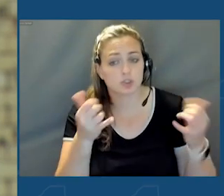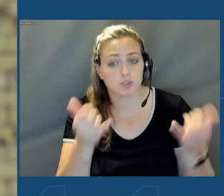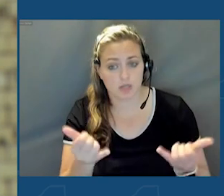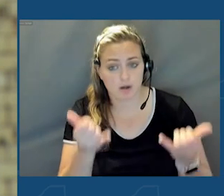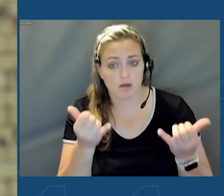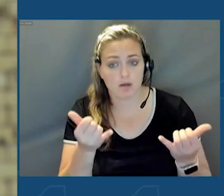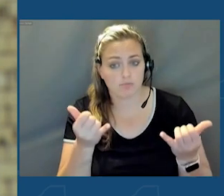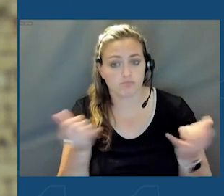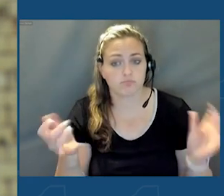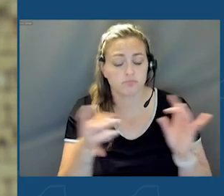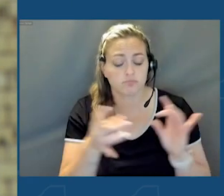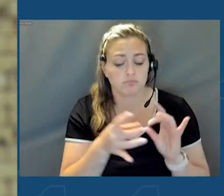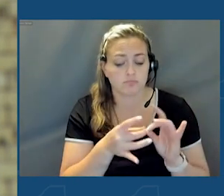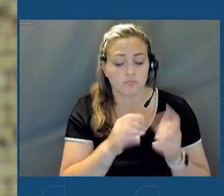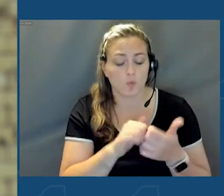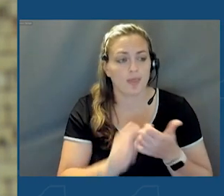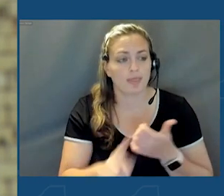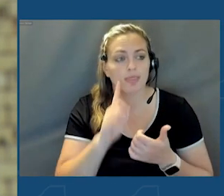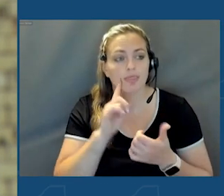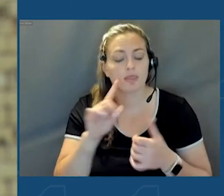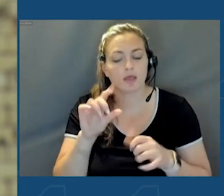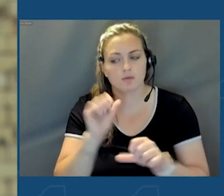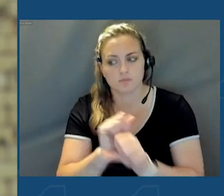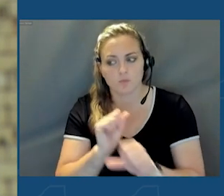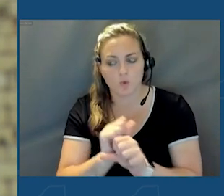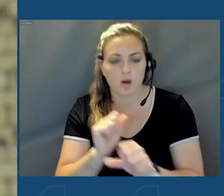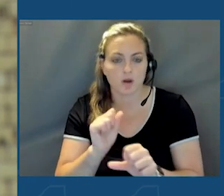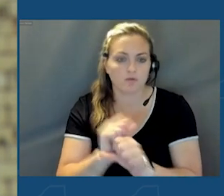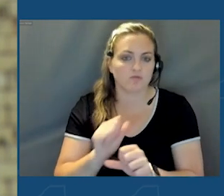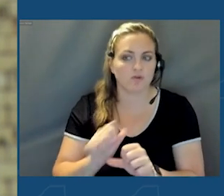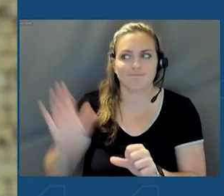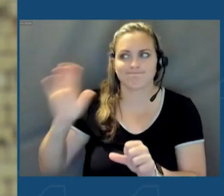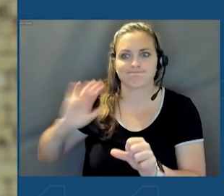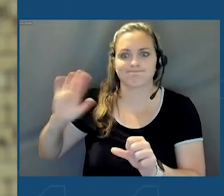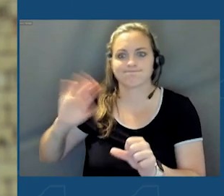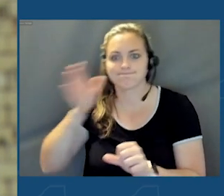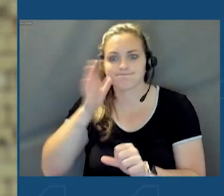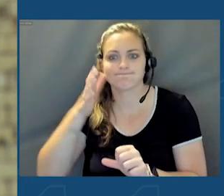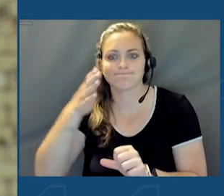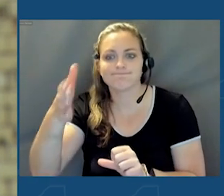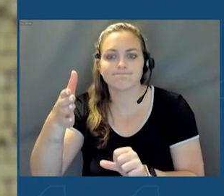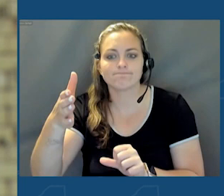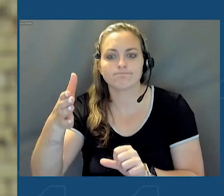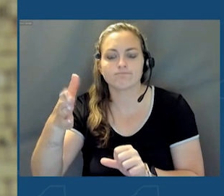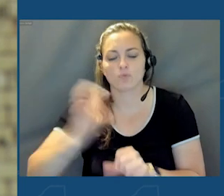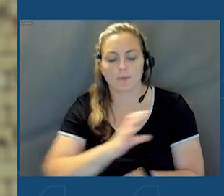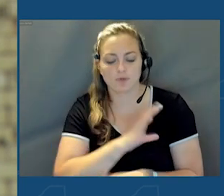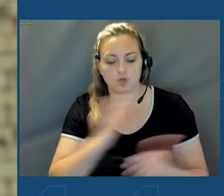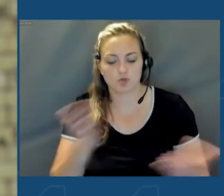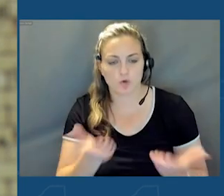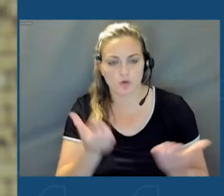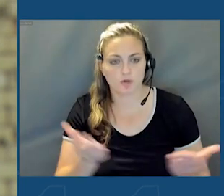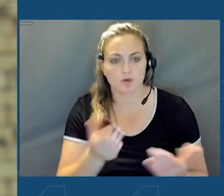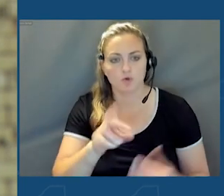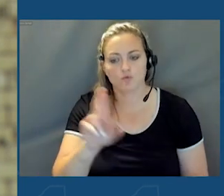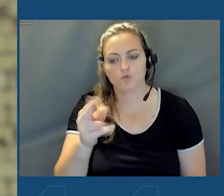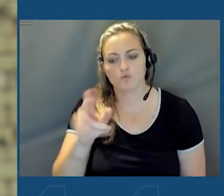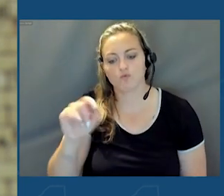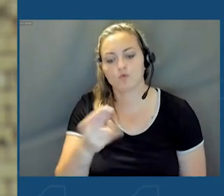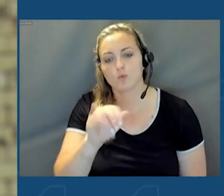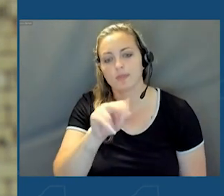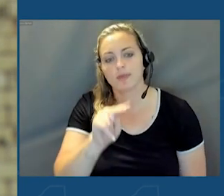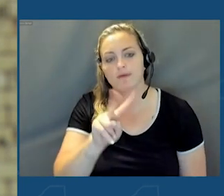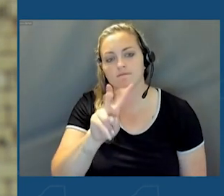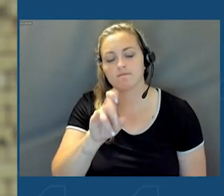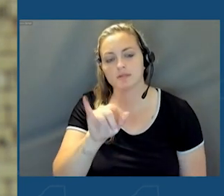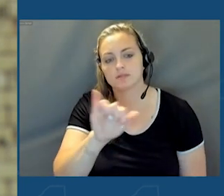along with the actions that are forthcoming from our two commissioners here, Commissioner Ruth Ann Visnauskas and President of ESD